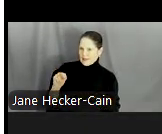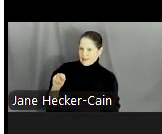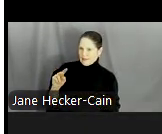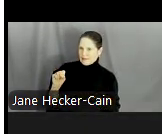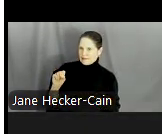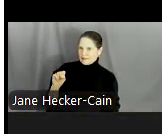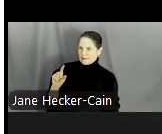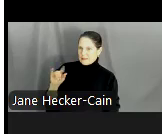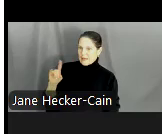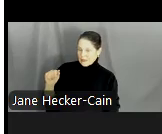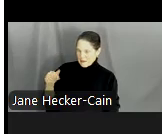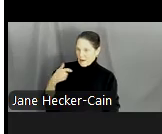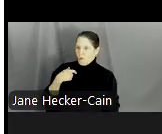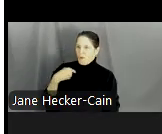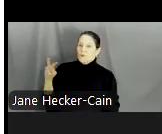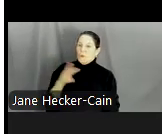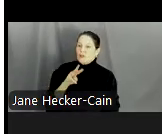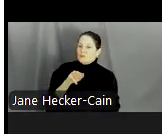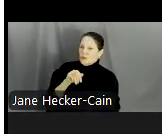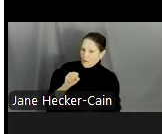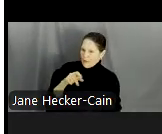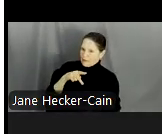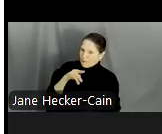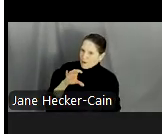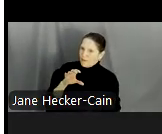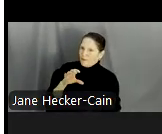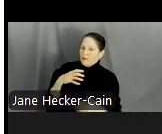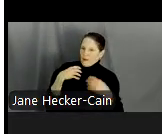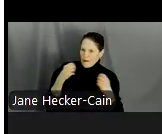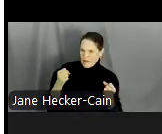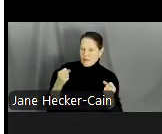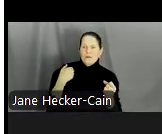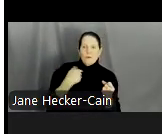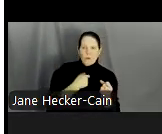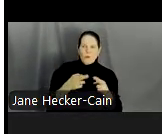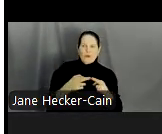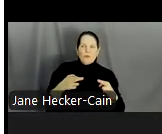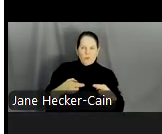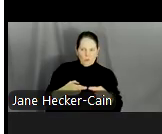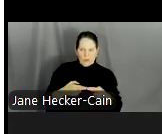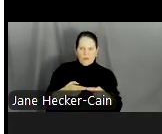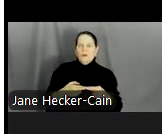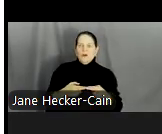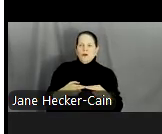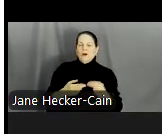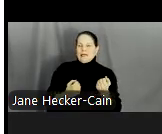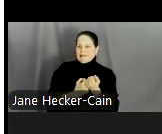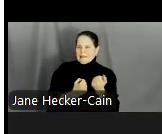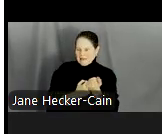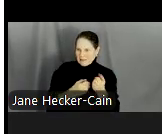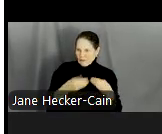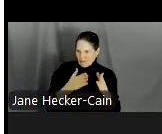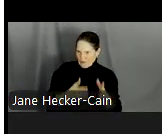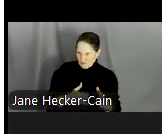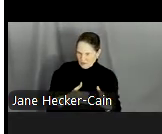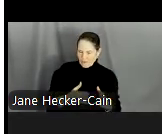Western Massachusetts, and we are one of the regional data and action assistance providers for CHES. And